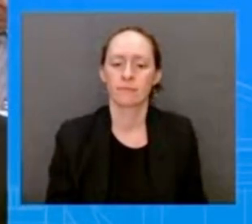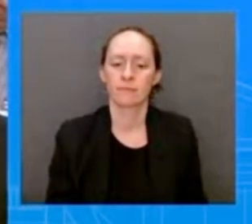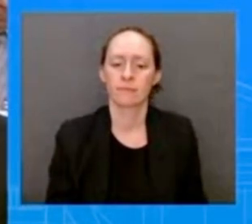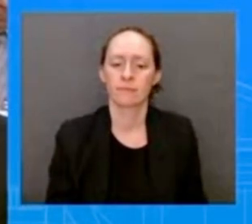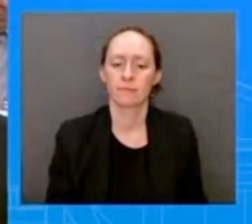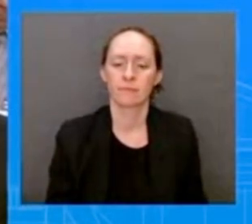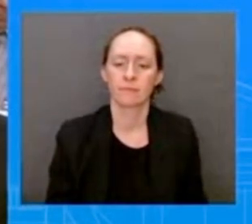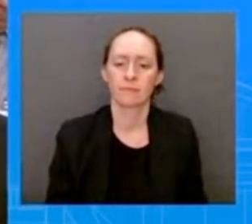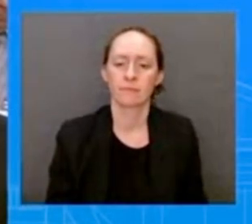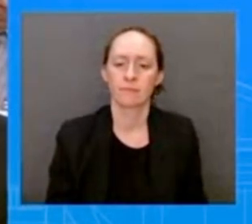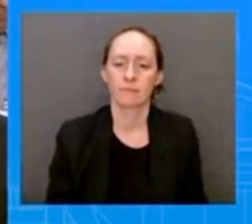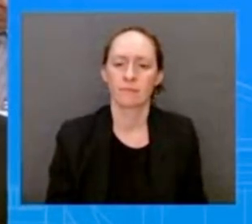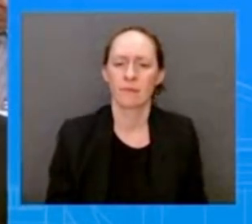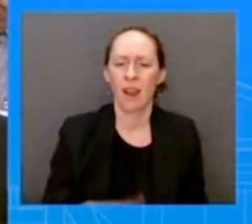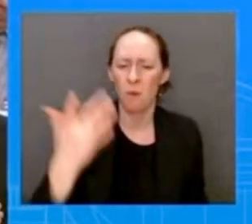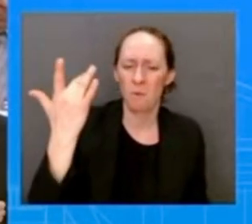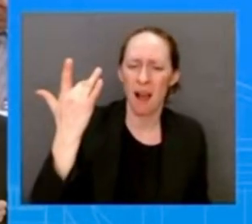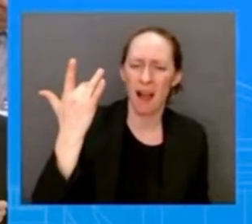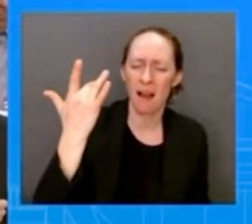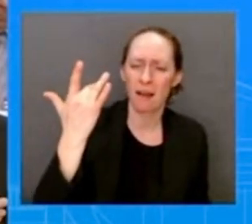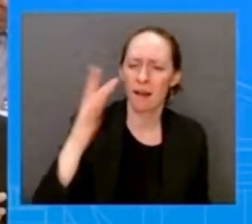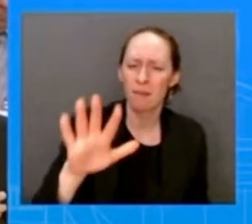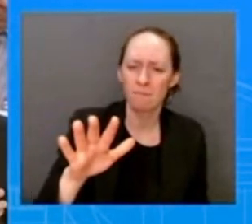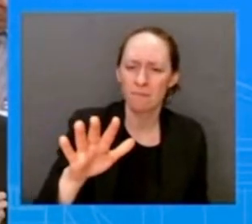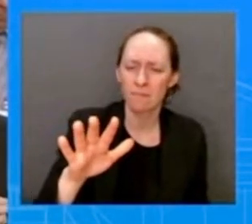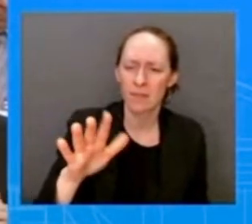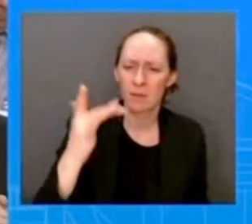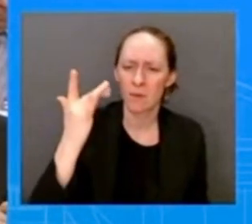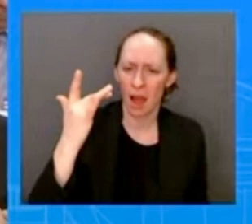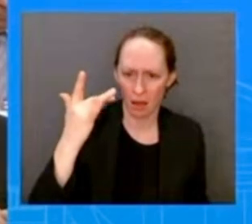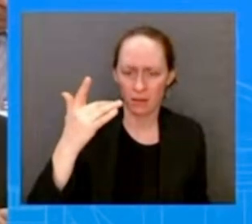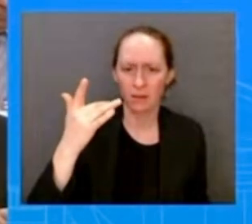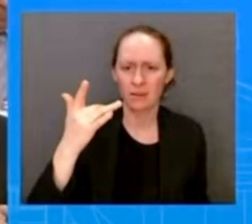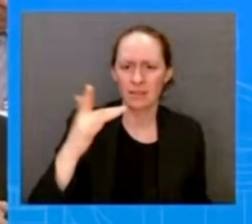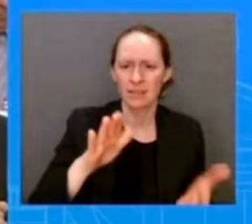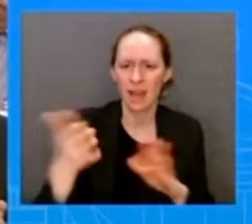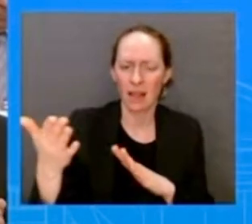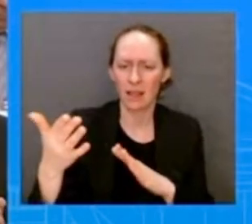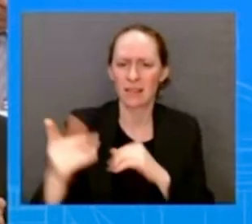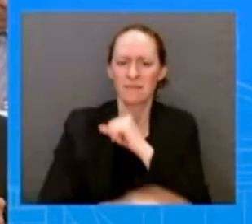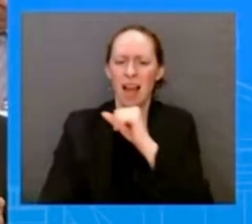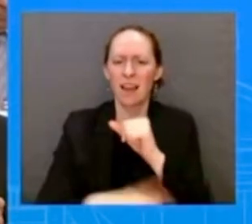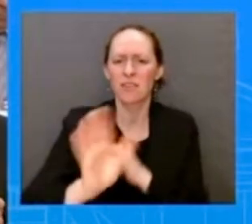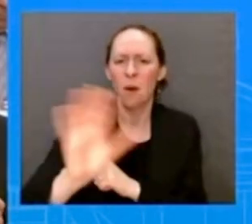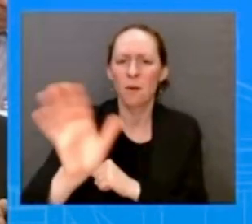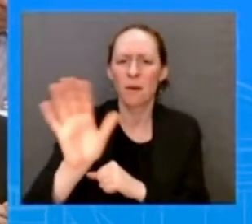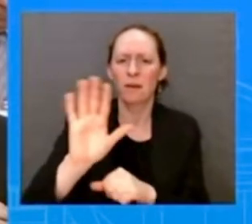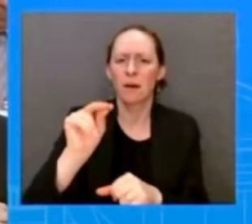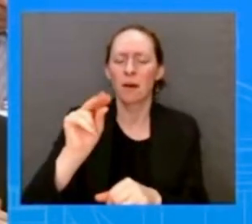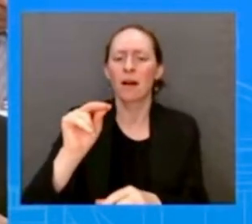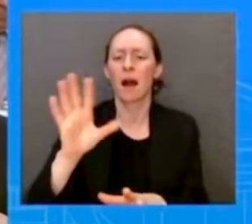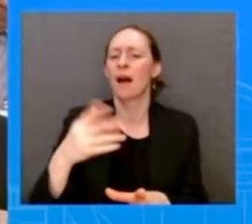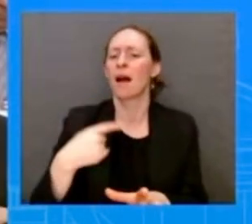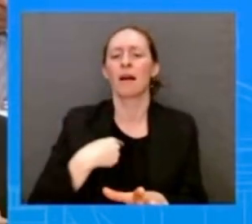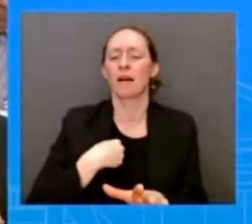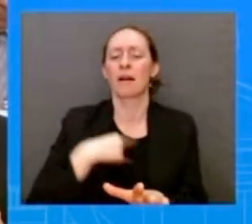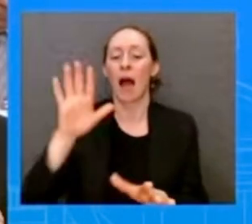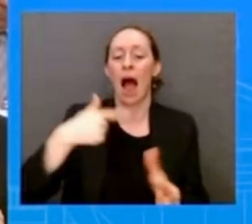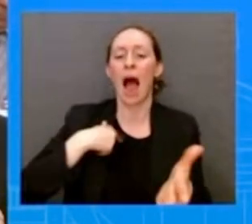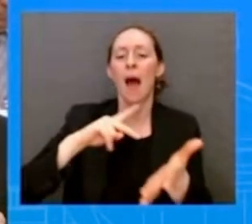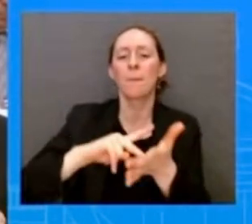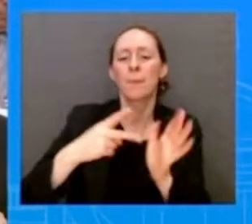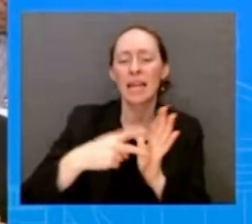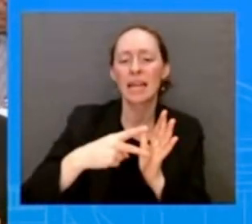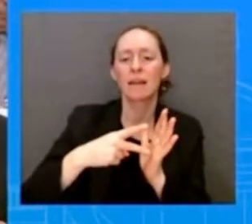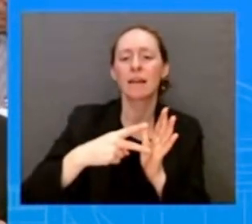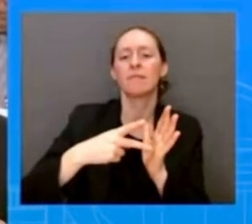I said the death penalty. I am talking about solitary confinement, the number of people in solitary confinement has gone up